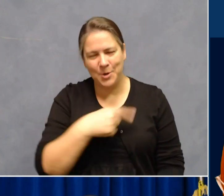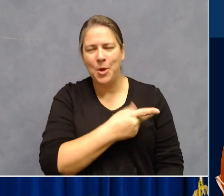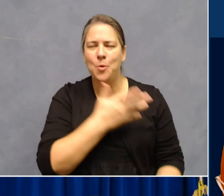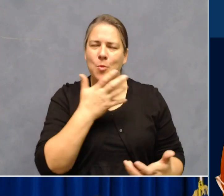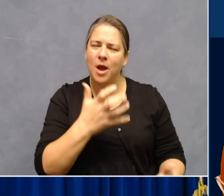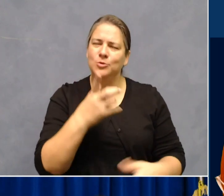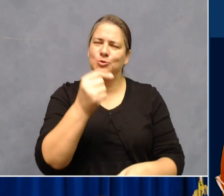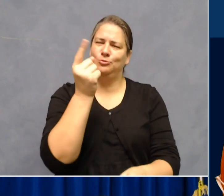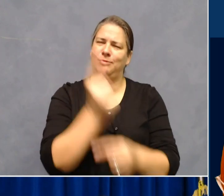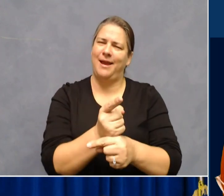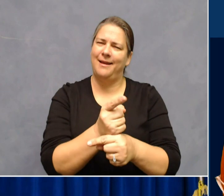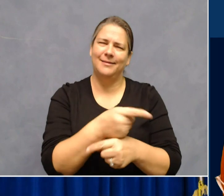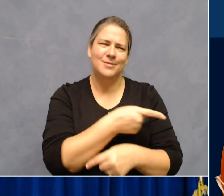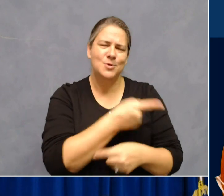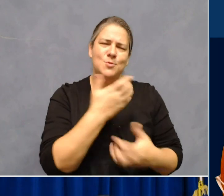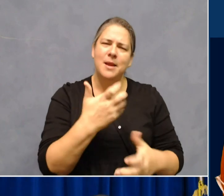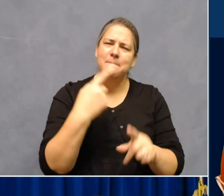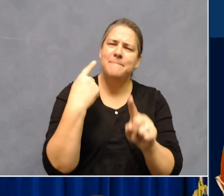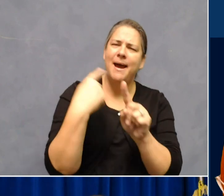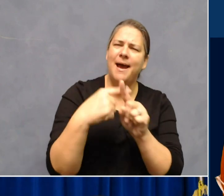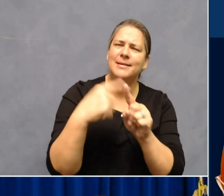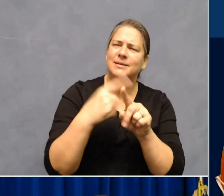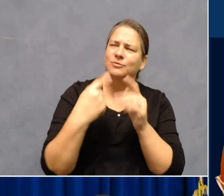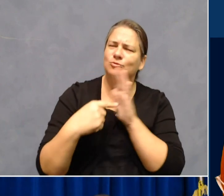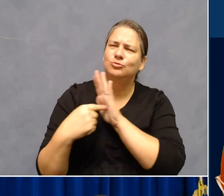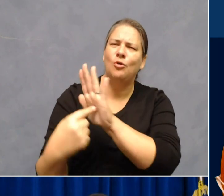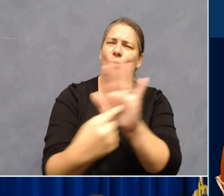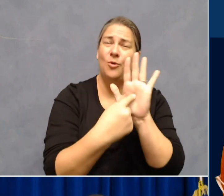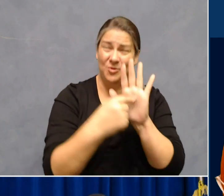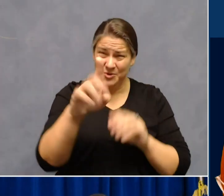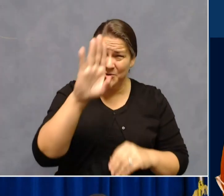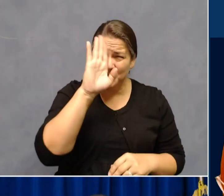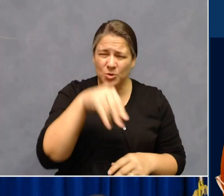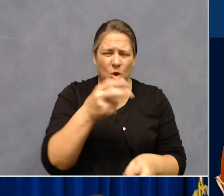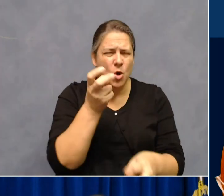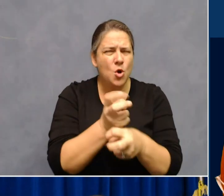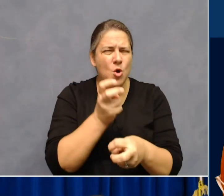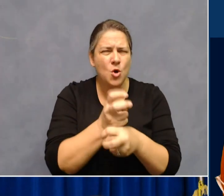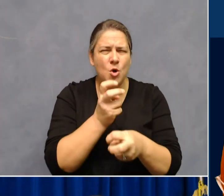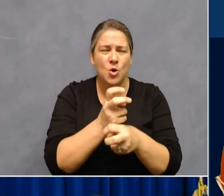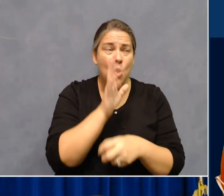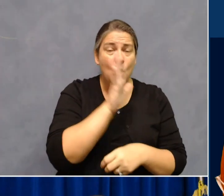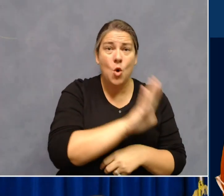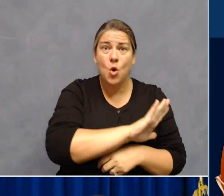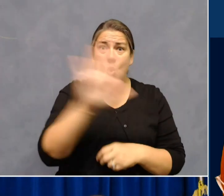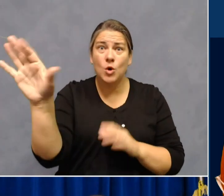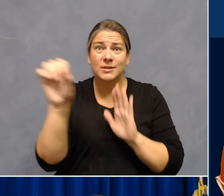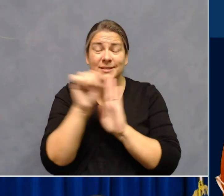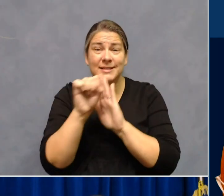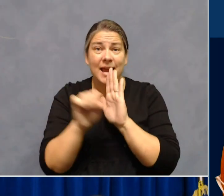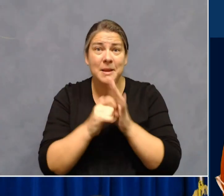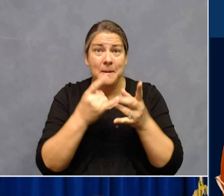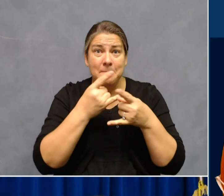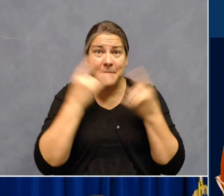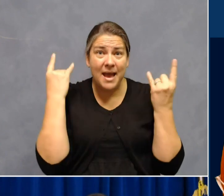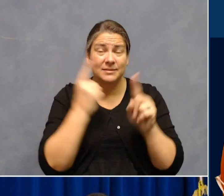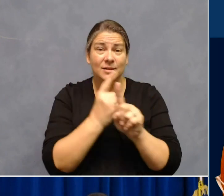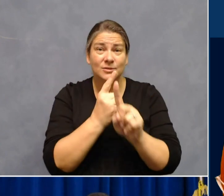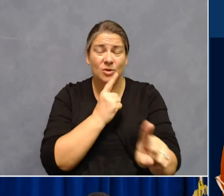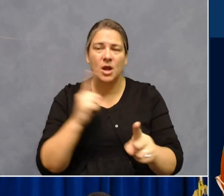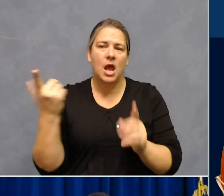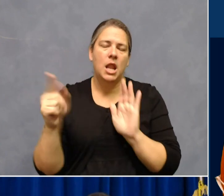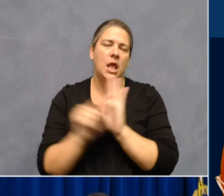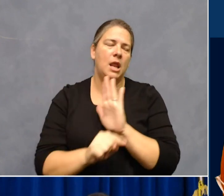positive tone. It's really hard through negative consequences to get a whole state wearing a mask and engaging in social distancing. But